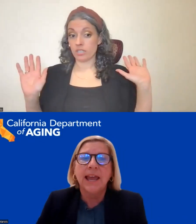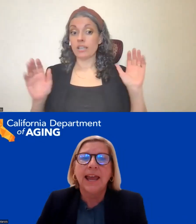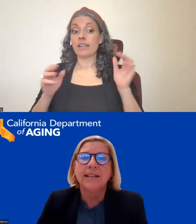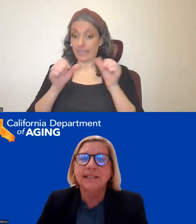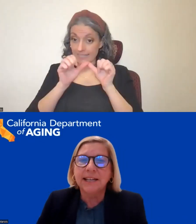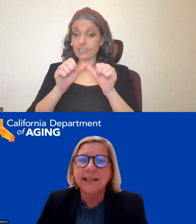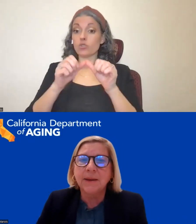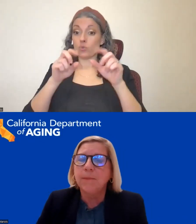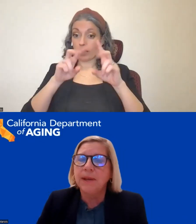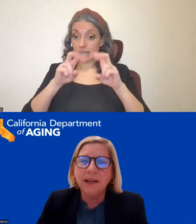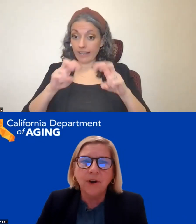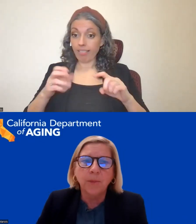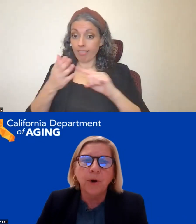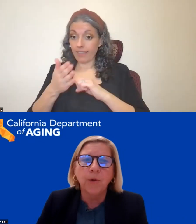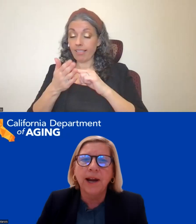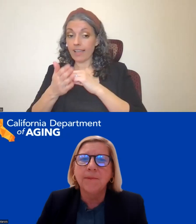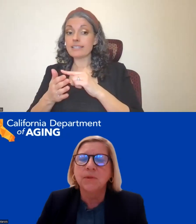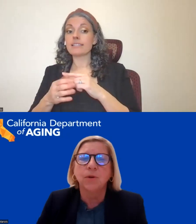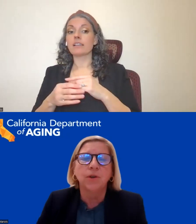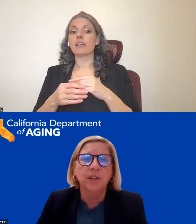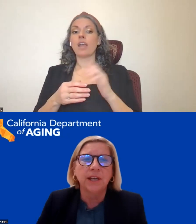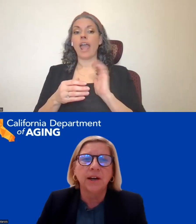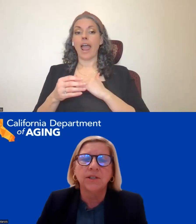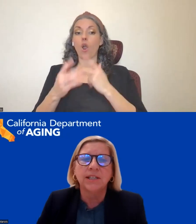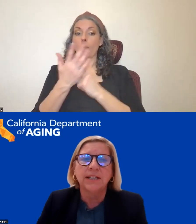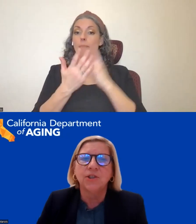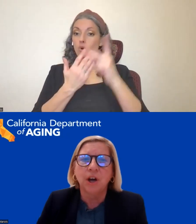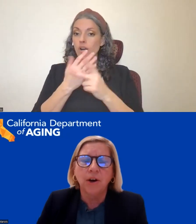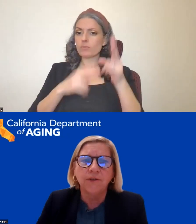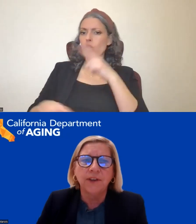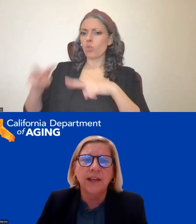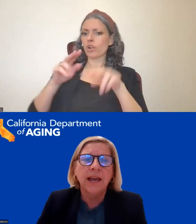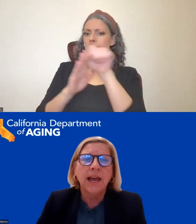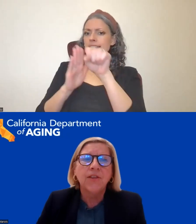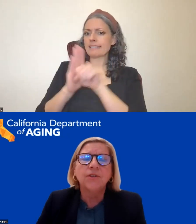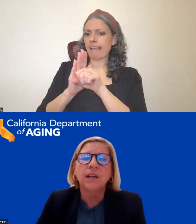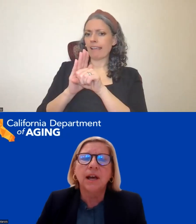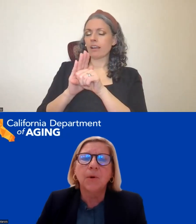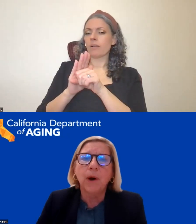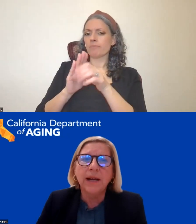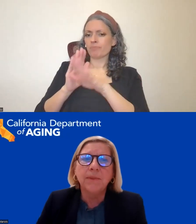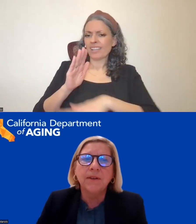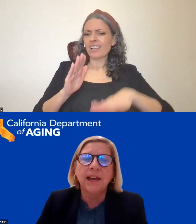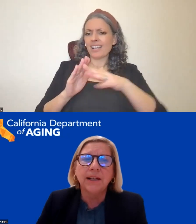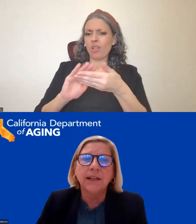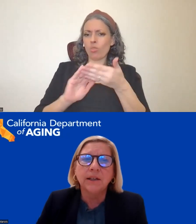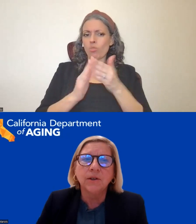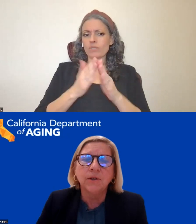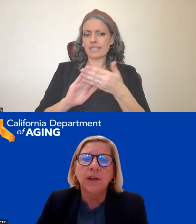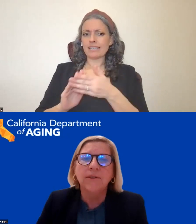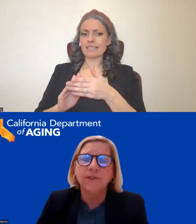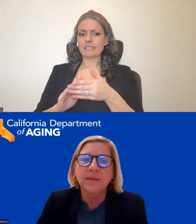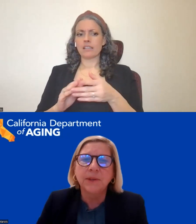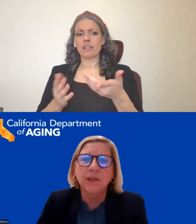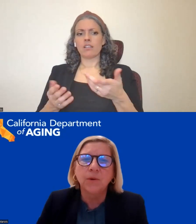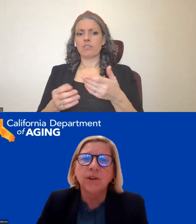analyzing and assessing many of our programs. We're looking at our state's geography. There's quite a bit of